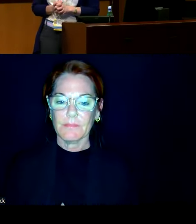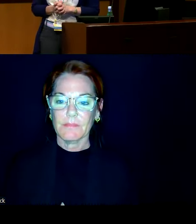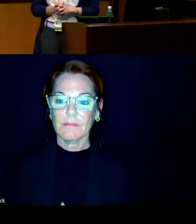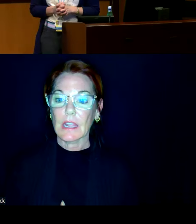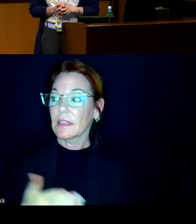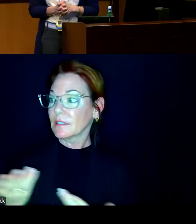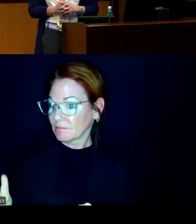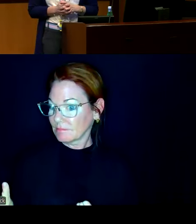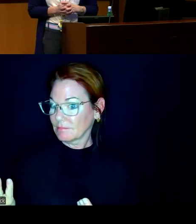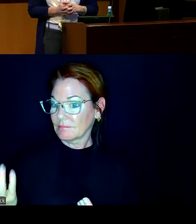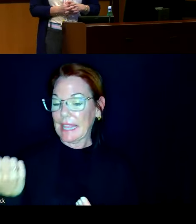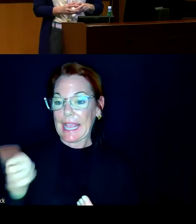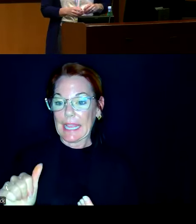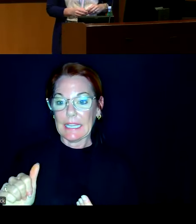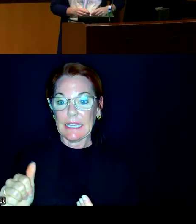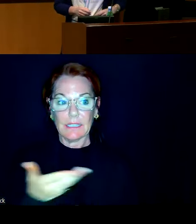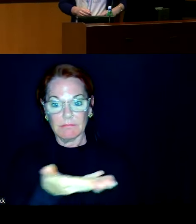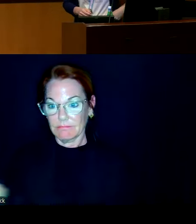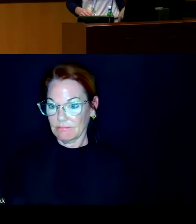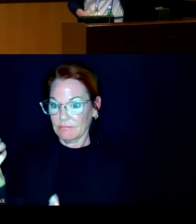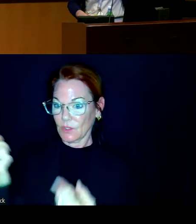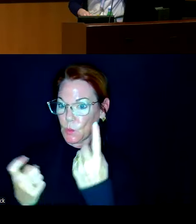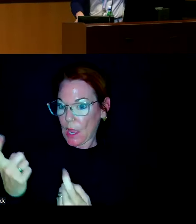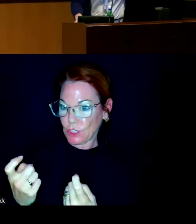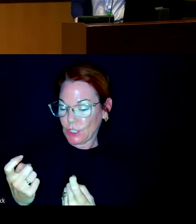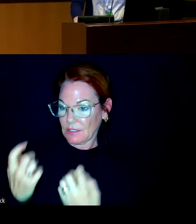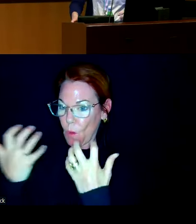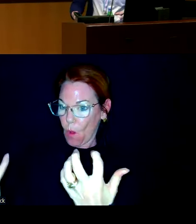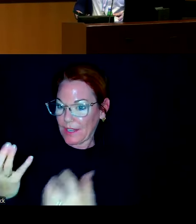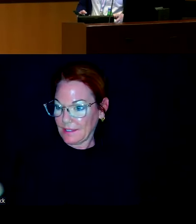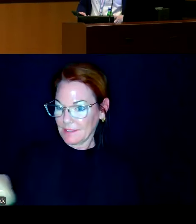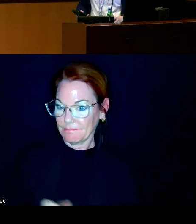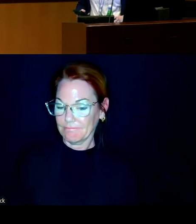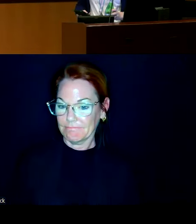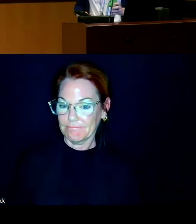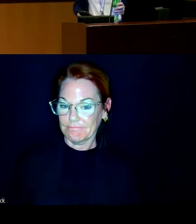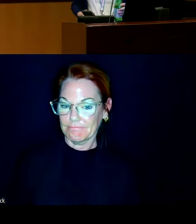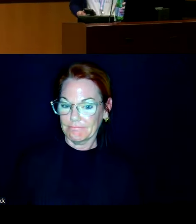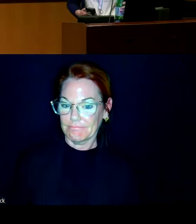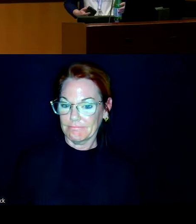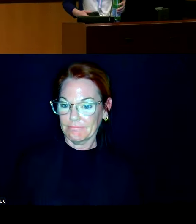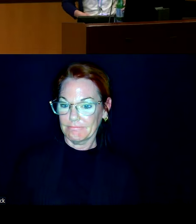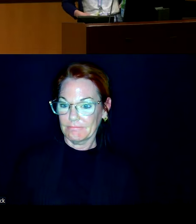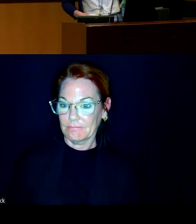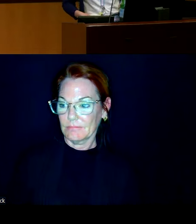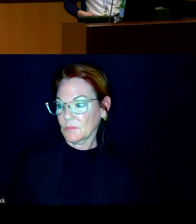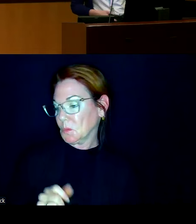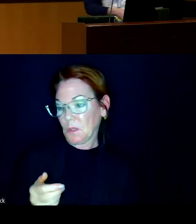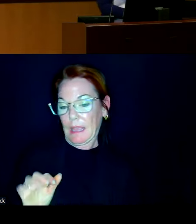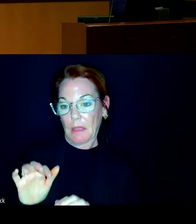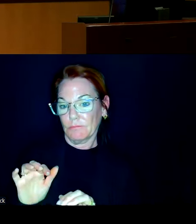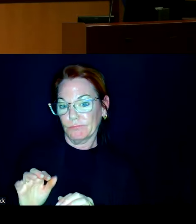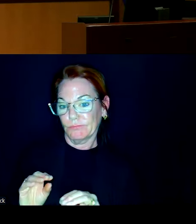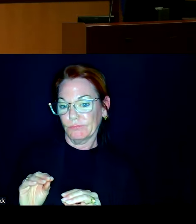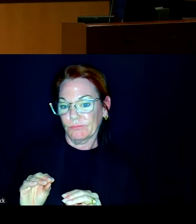any questions, any follow-up questions for those that are here, feel free to chat with Megan. Those that will put a question in the